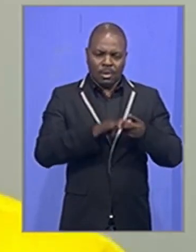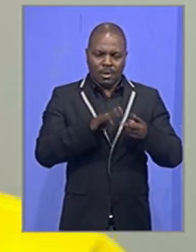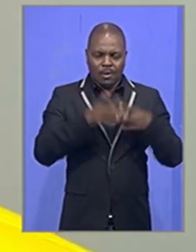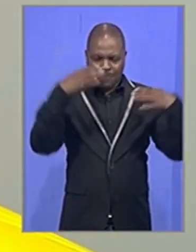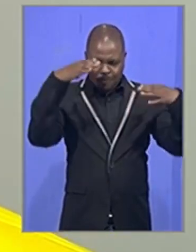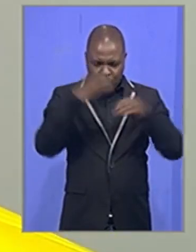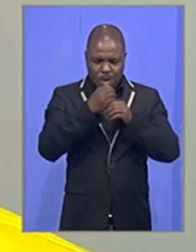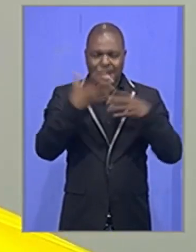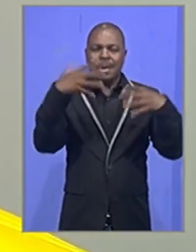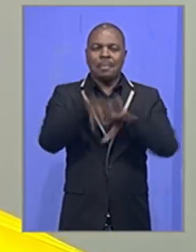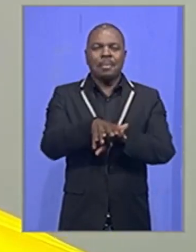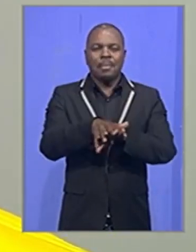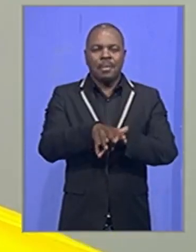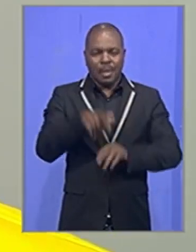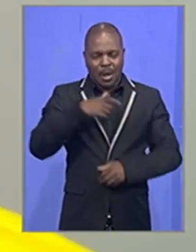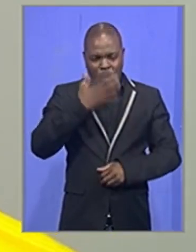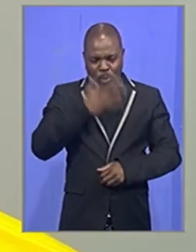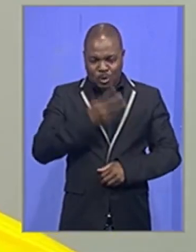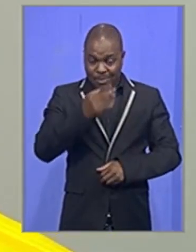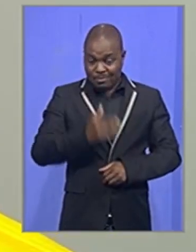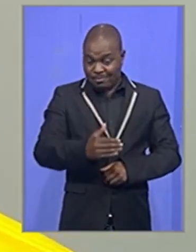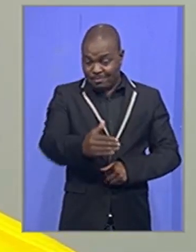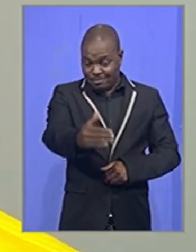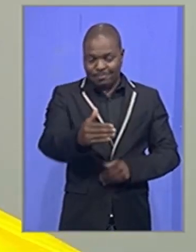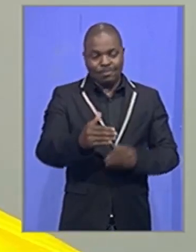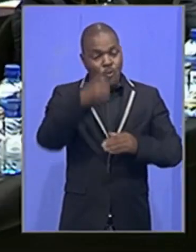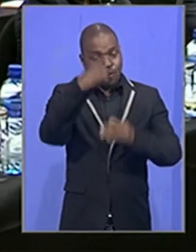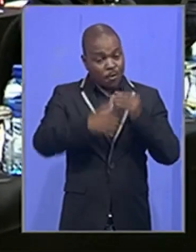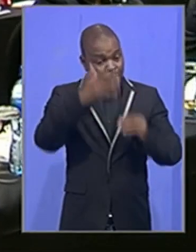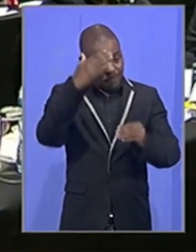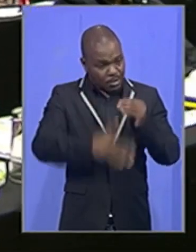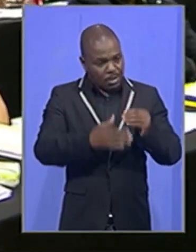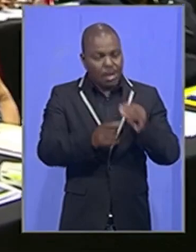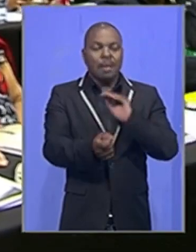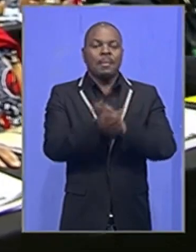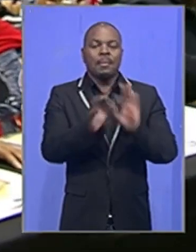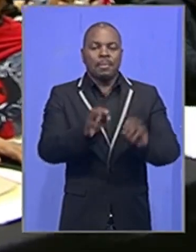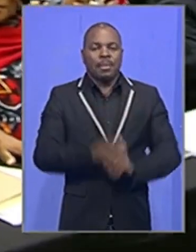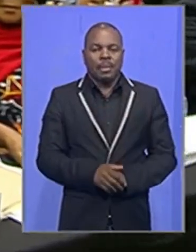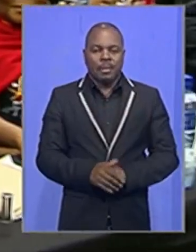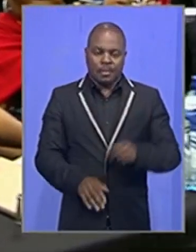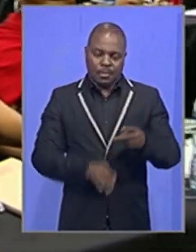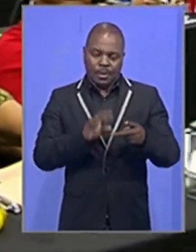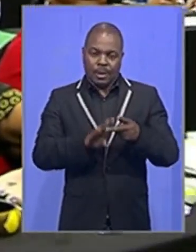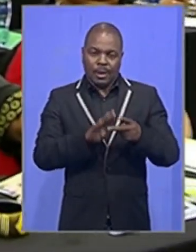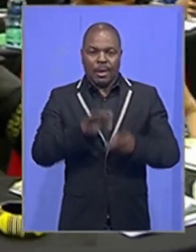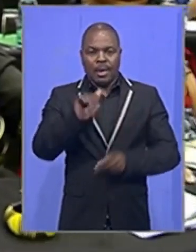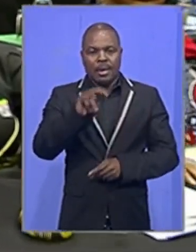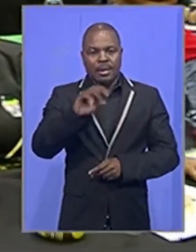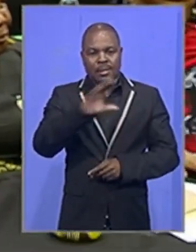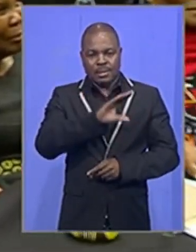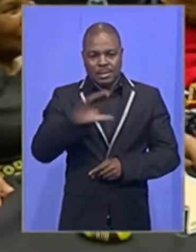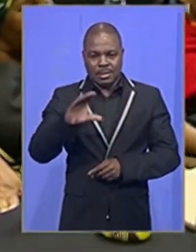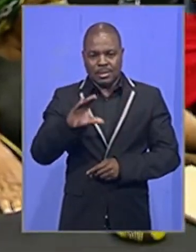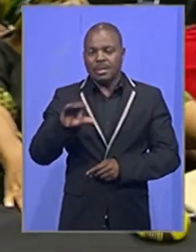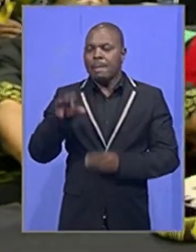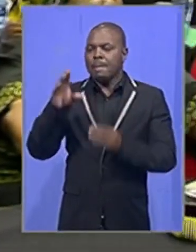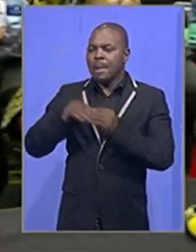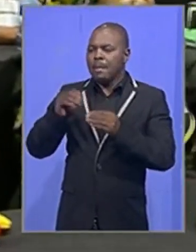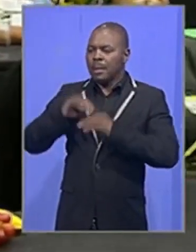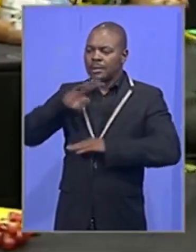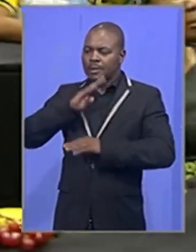implementation. That's what we want to see coming out of this conference. Ka ho le nyewe ya ditho tsa ANC tse sa kgotsofallang lenane